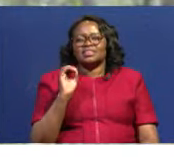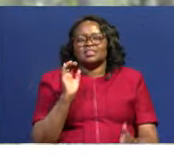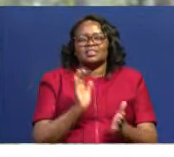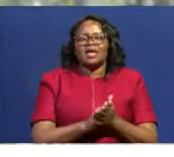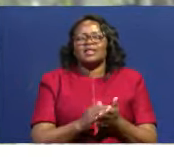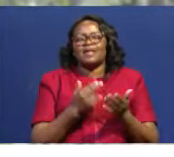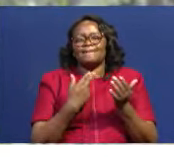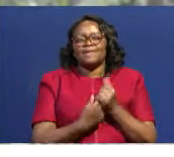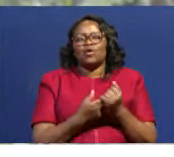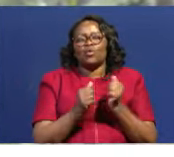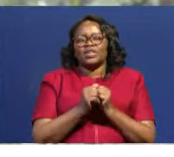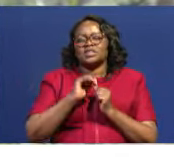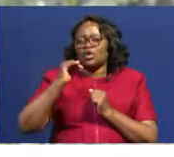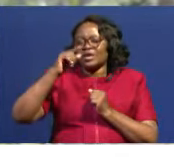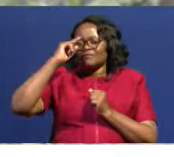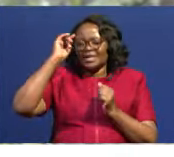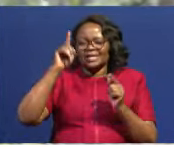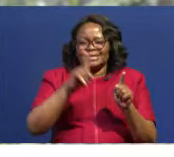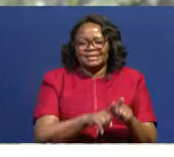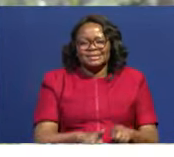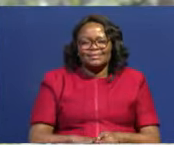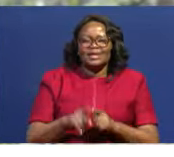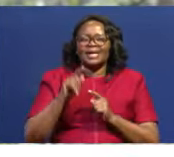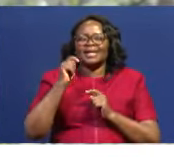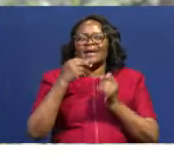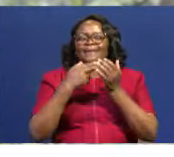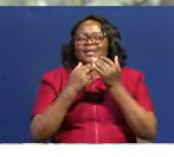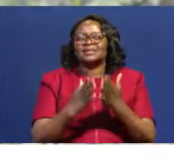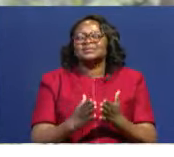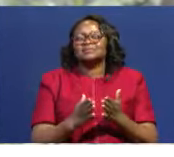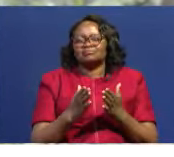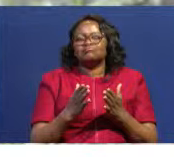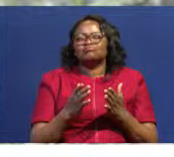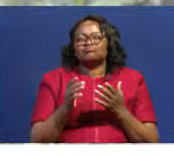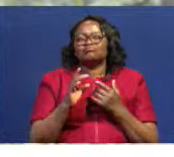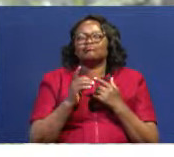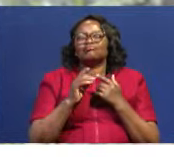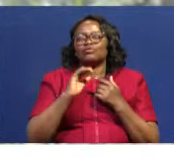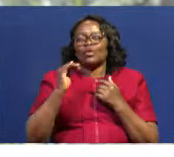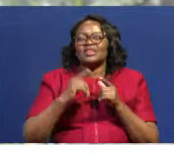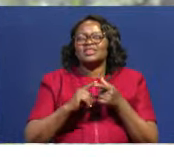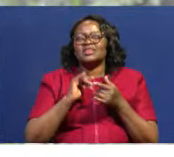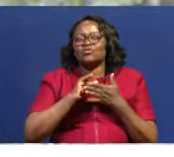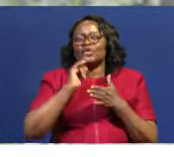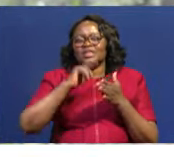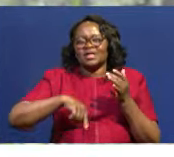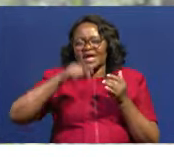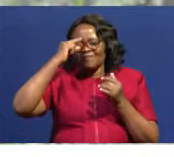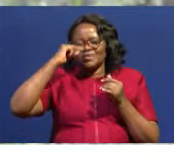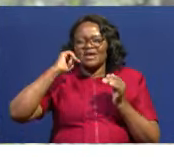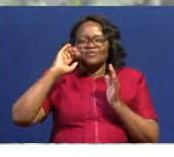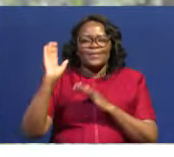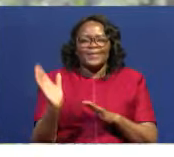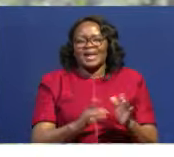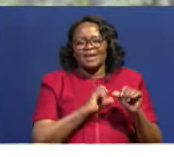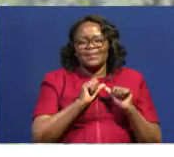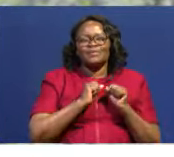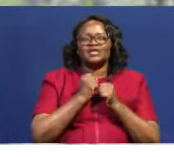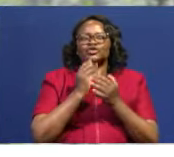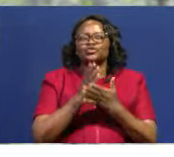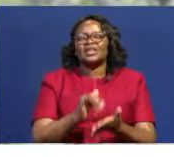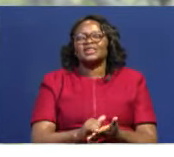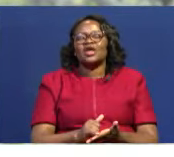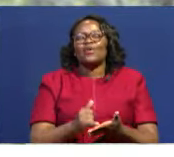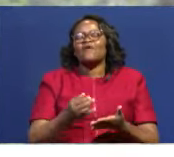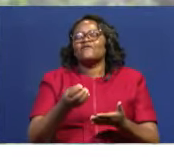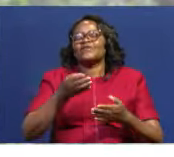partnership with the county government as well as key partners in the country. And of course, that is what the government has been able to line up in terms of ensuring we